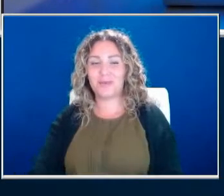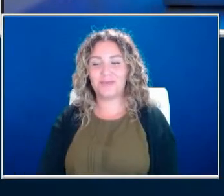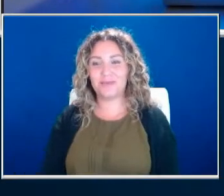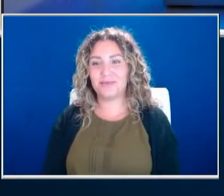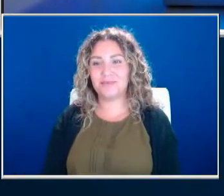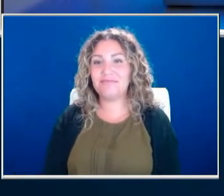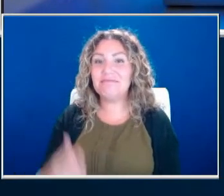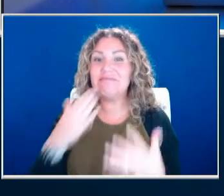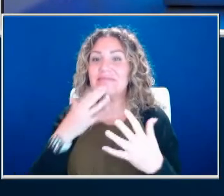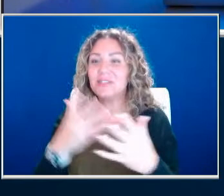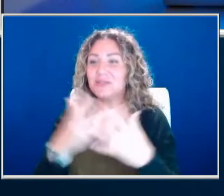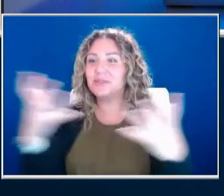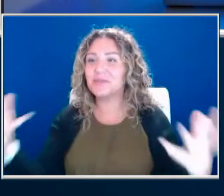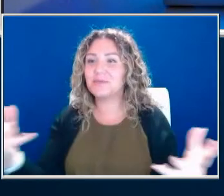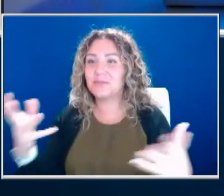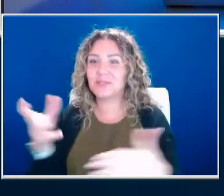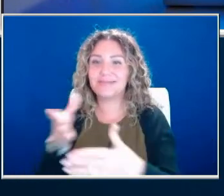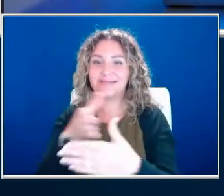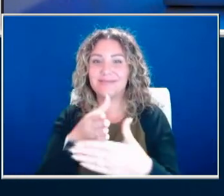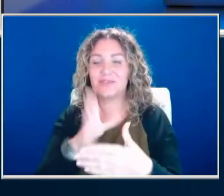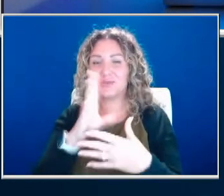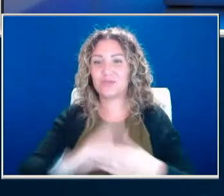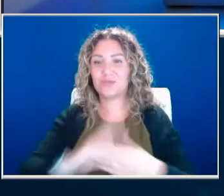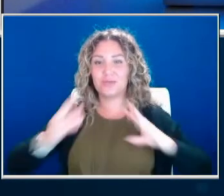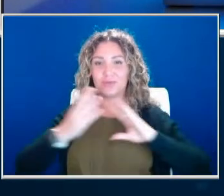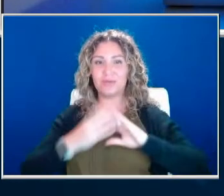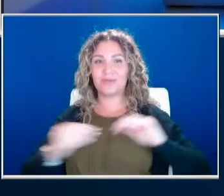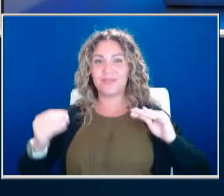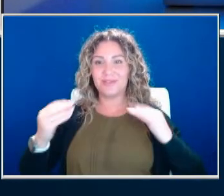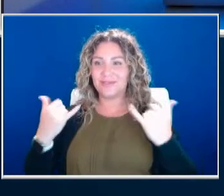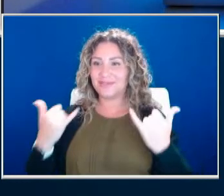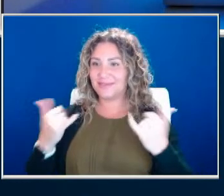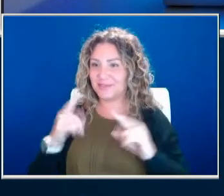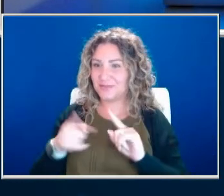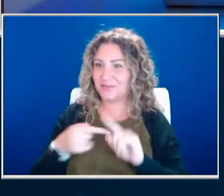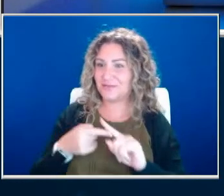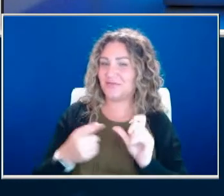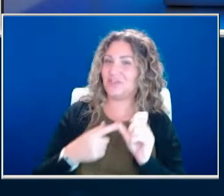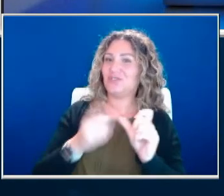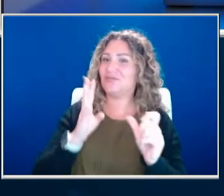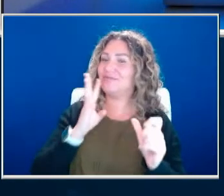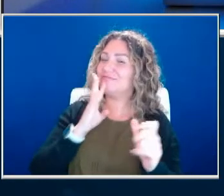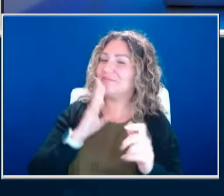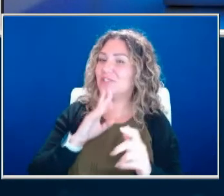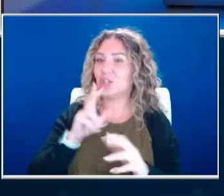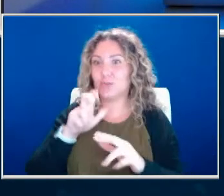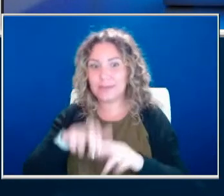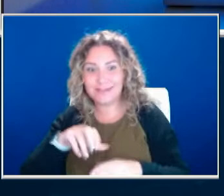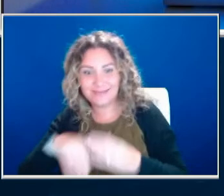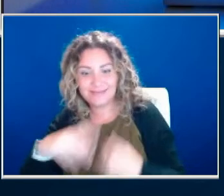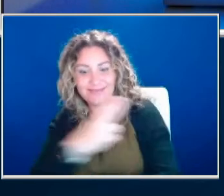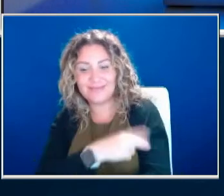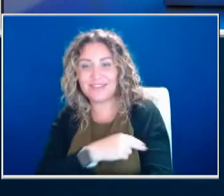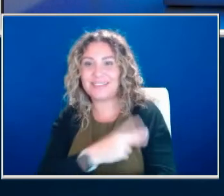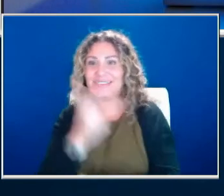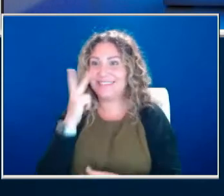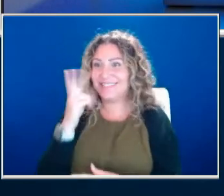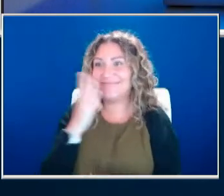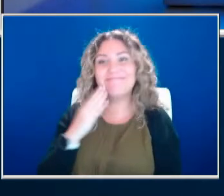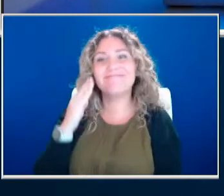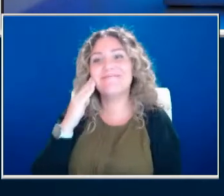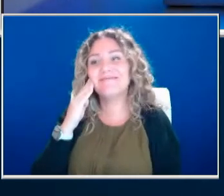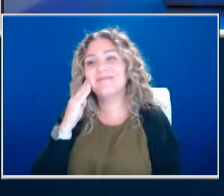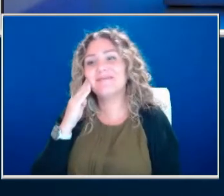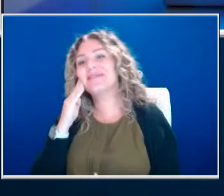Thank you so much for sharing your story today. When I first spoke to you, you were sitting in the hospital, so it's so nice to see you all sitting there at home. Okay, give June big hugs